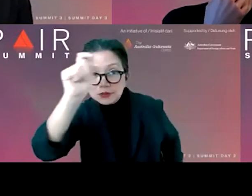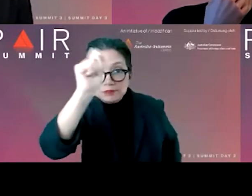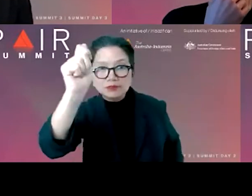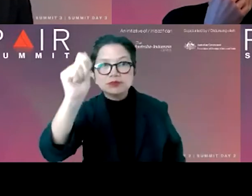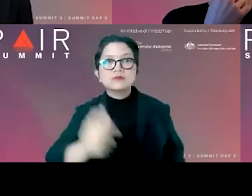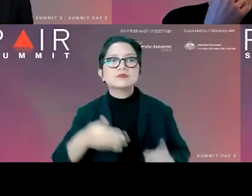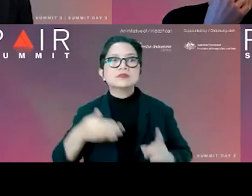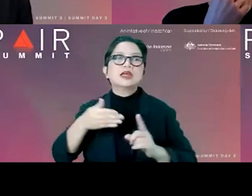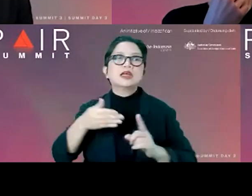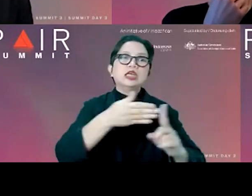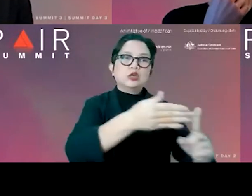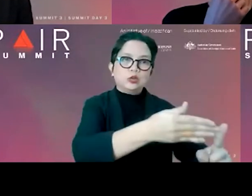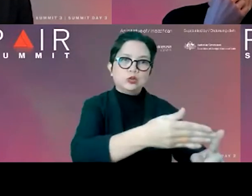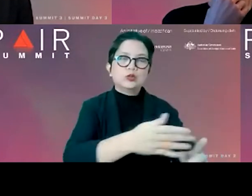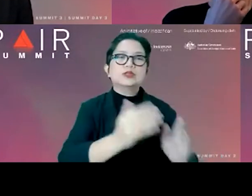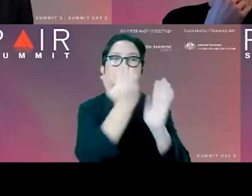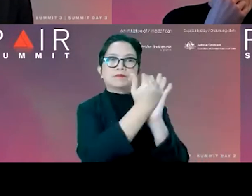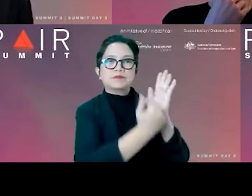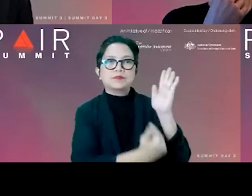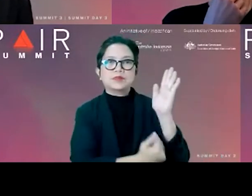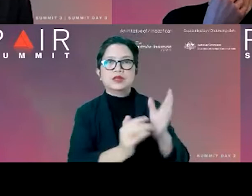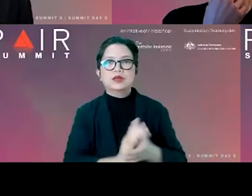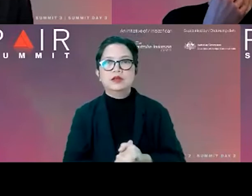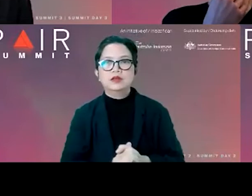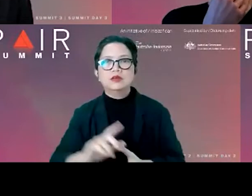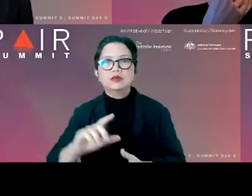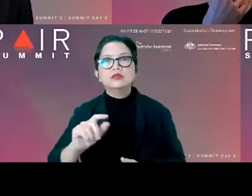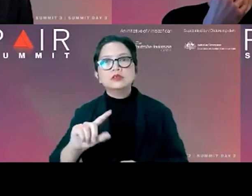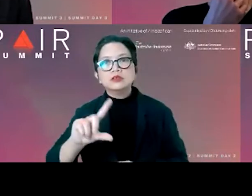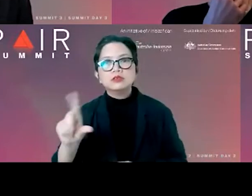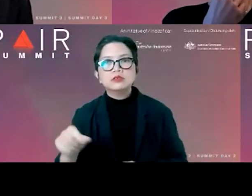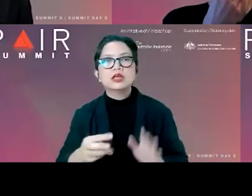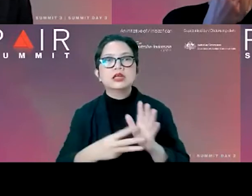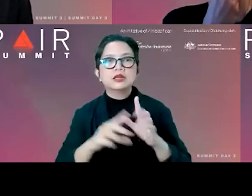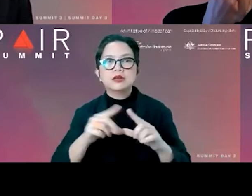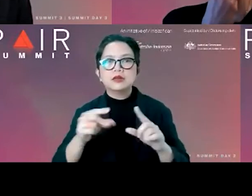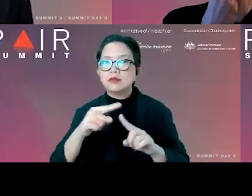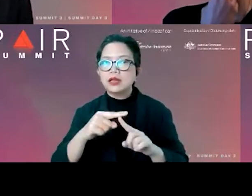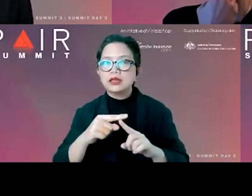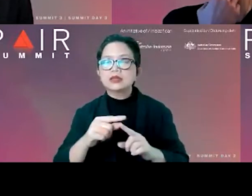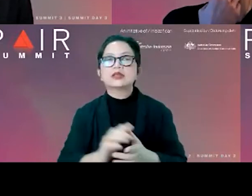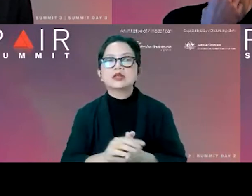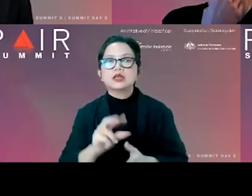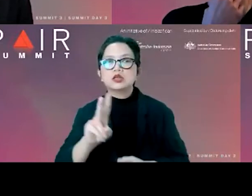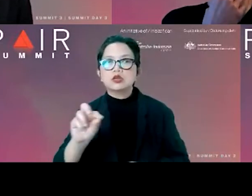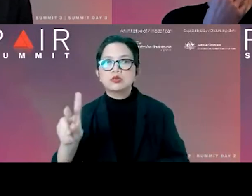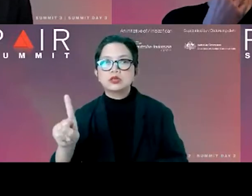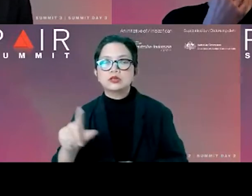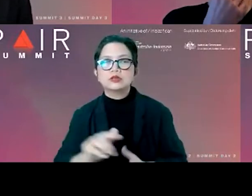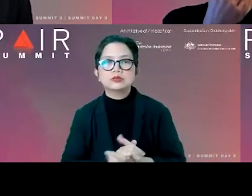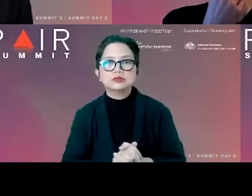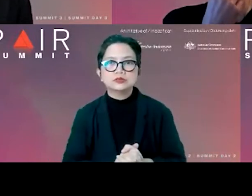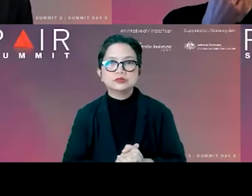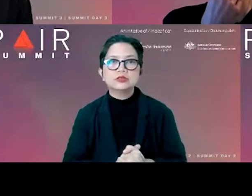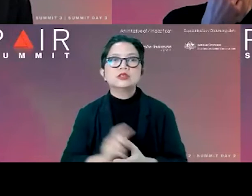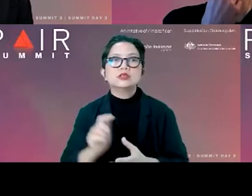March earlier this year, so it was probably at the height of the period of the pandemic. So and maybe